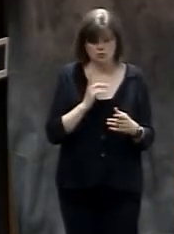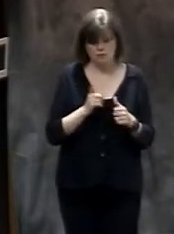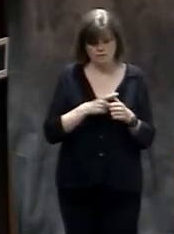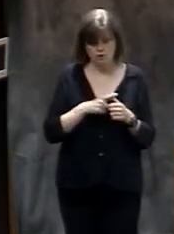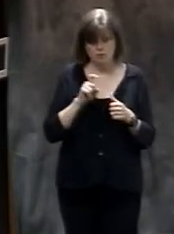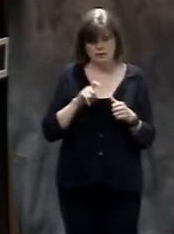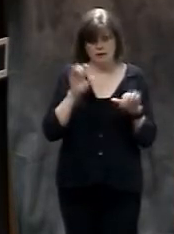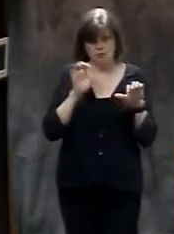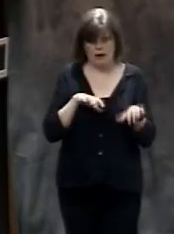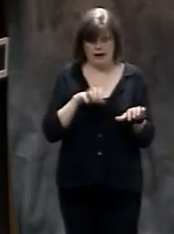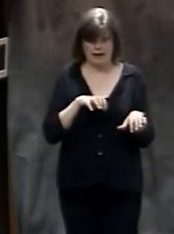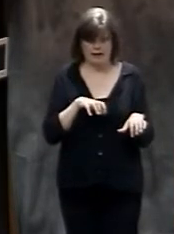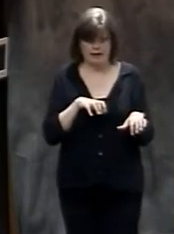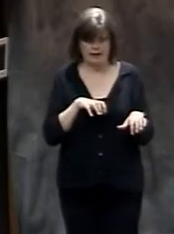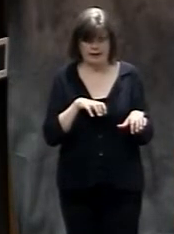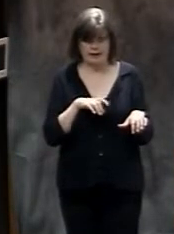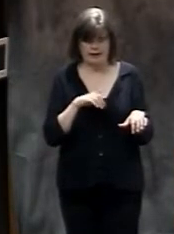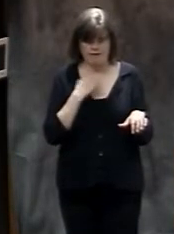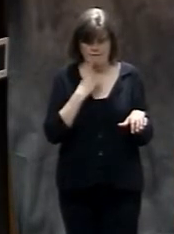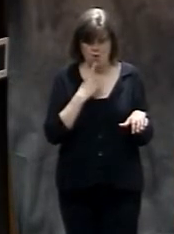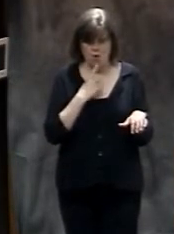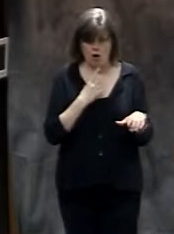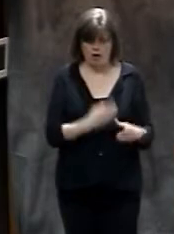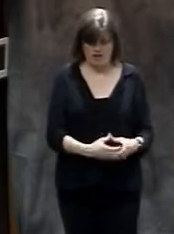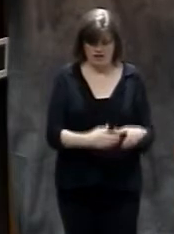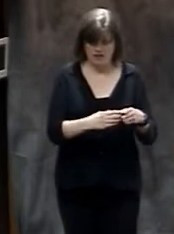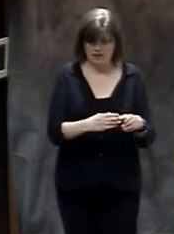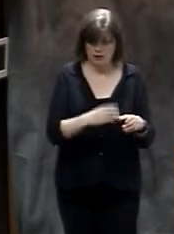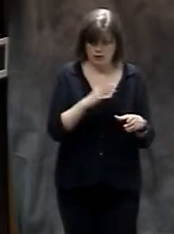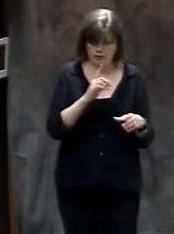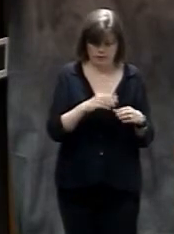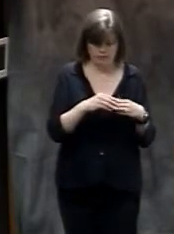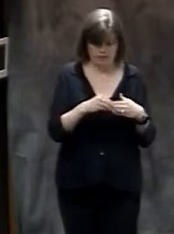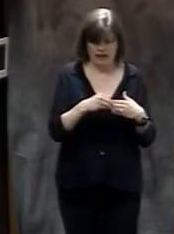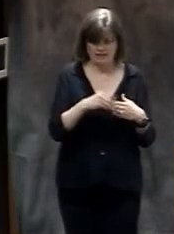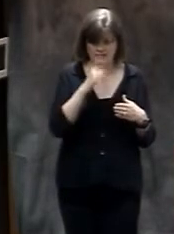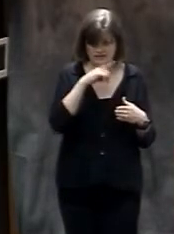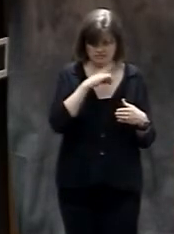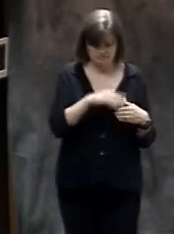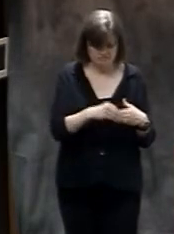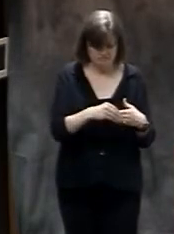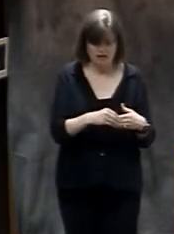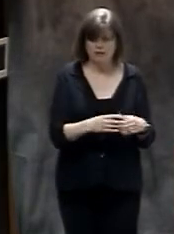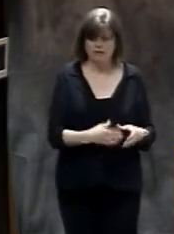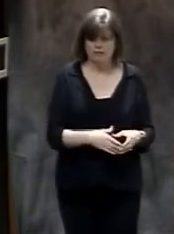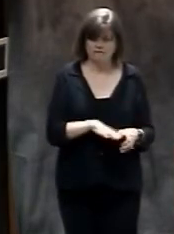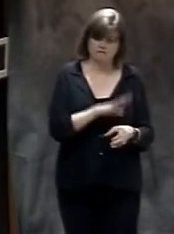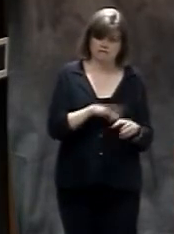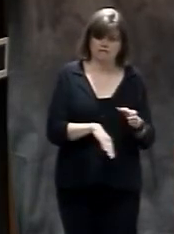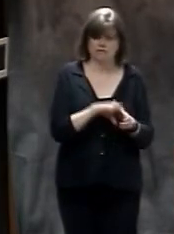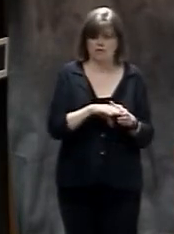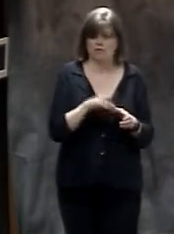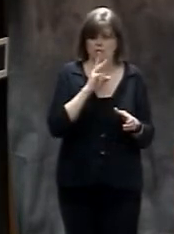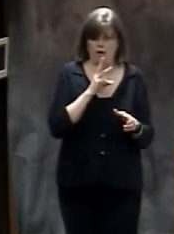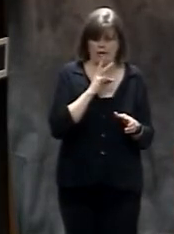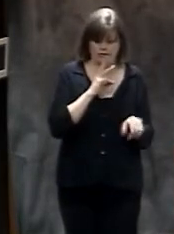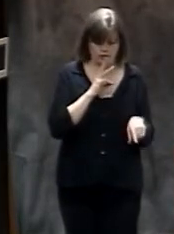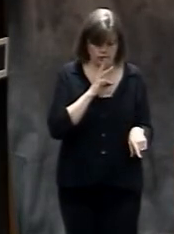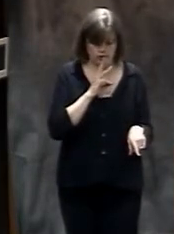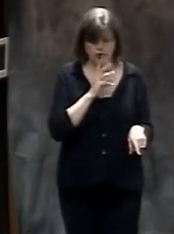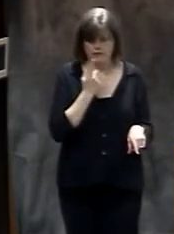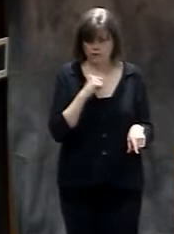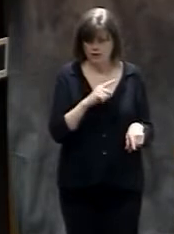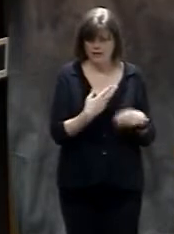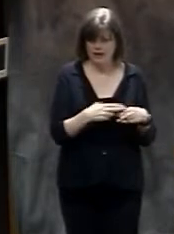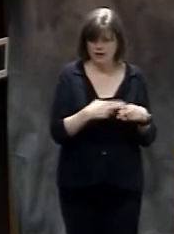for to fill up the containers that the eggs hatch in and that the larval and pupal stages occur in. And so we typically